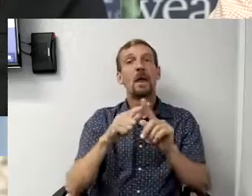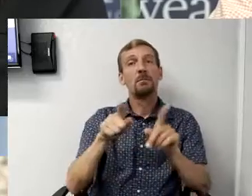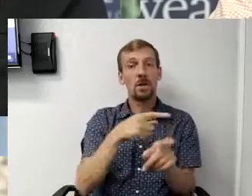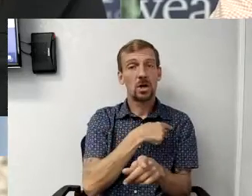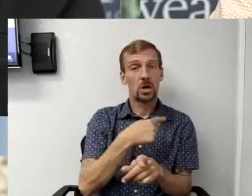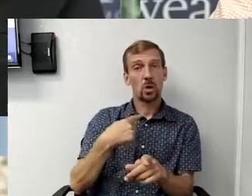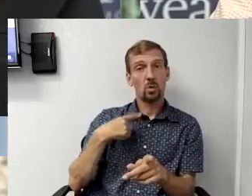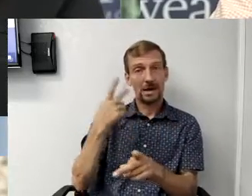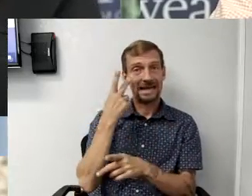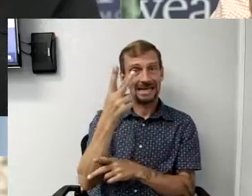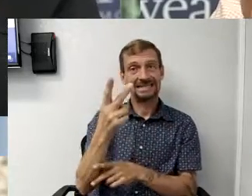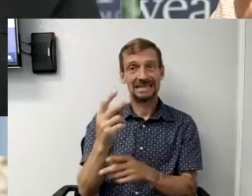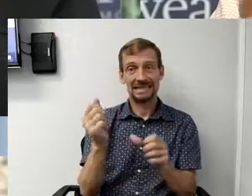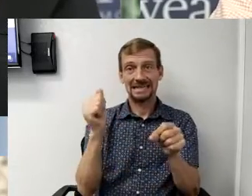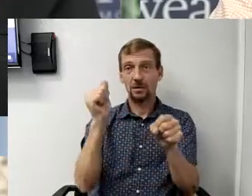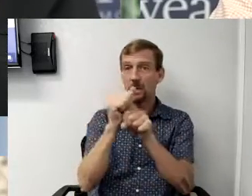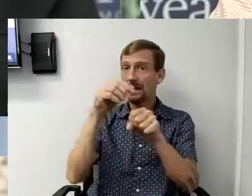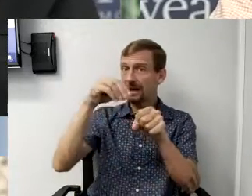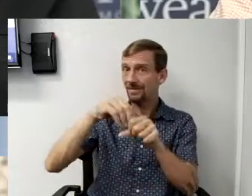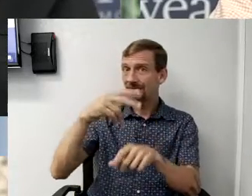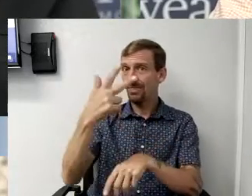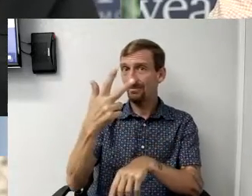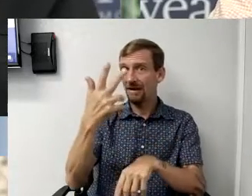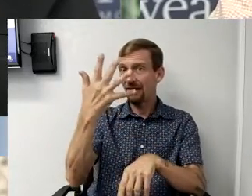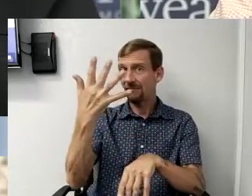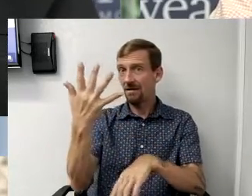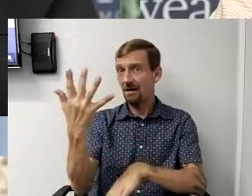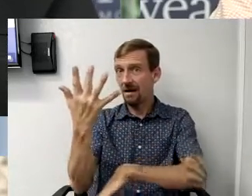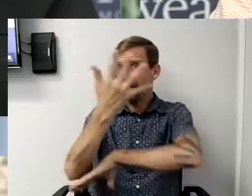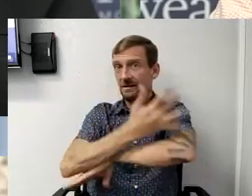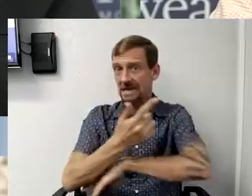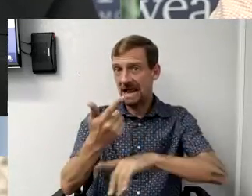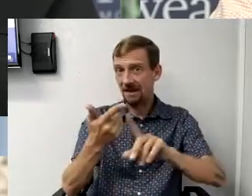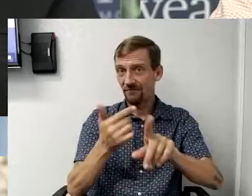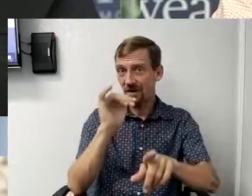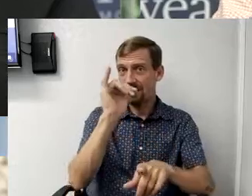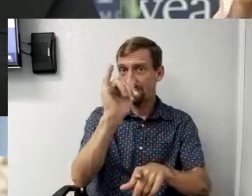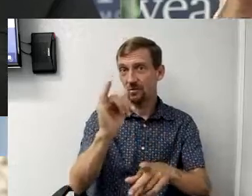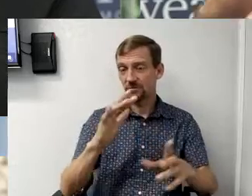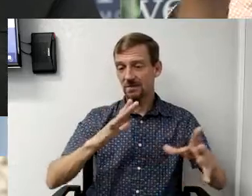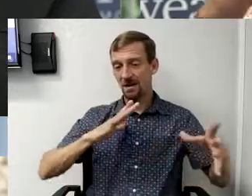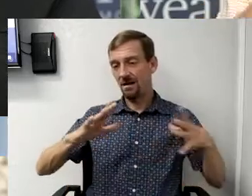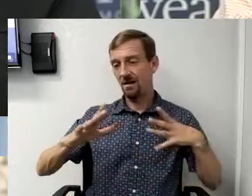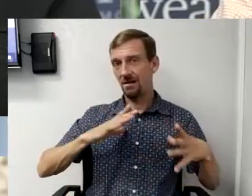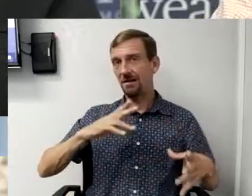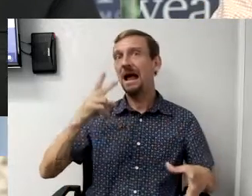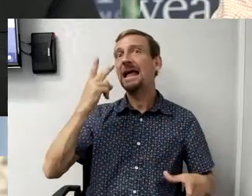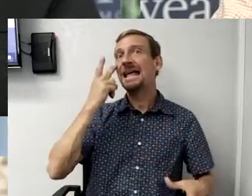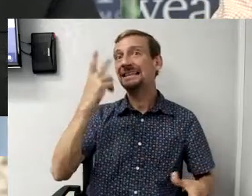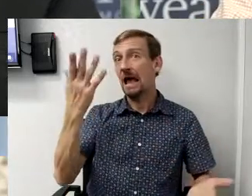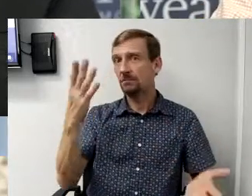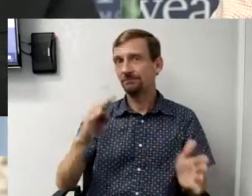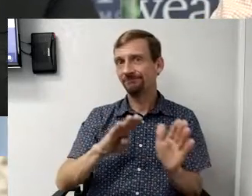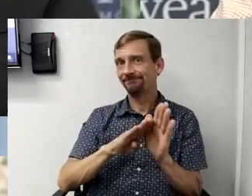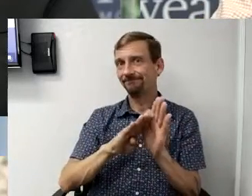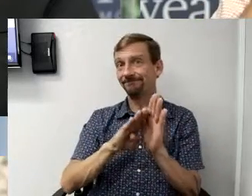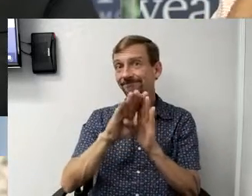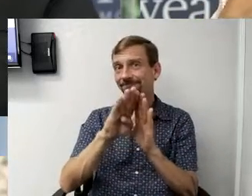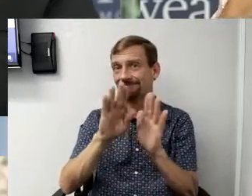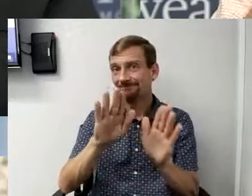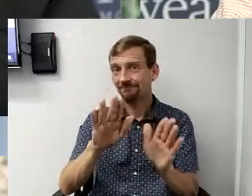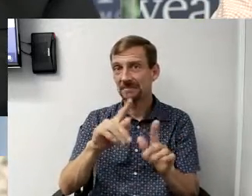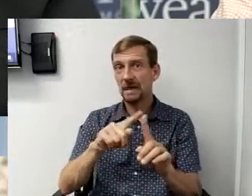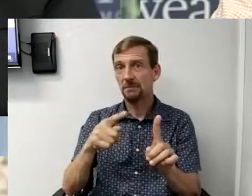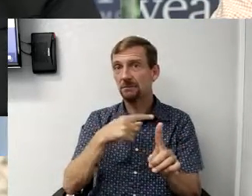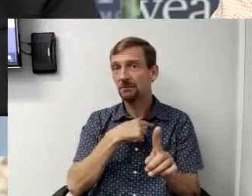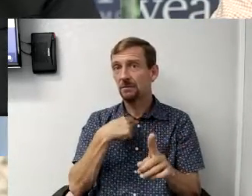we did see within 3 to 5 days of those weekends, we saw a bit of a surge. And Right. so we're